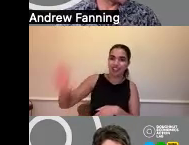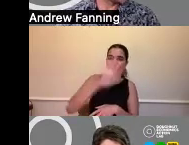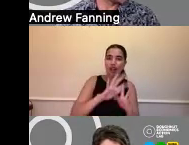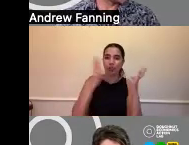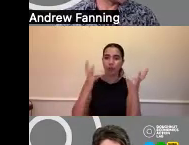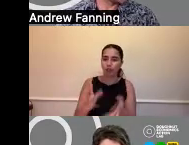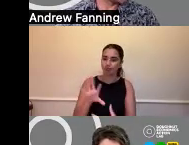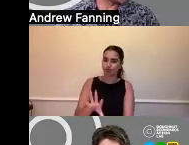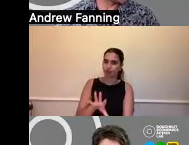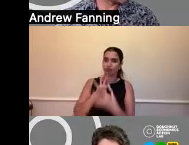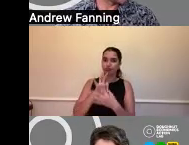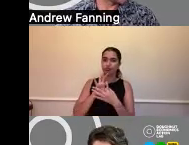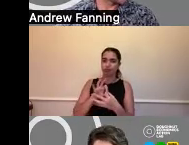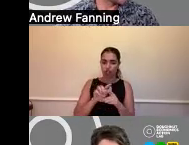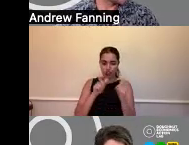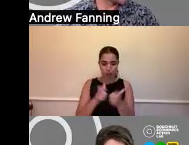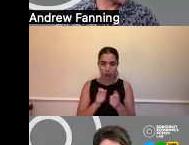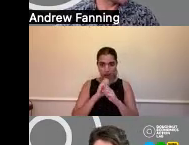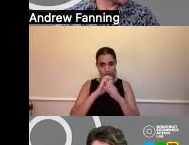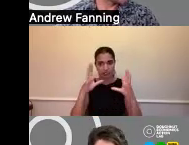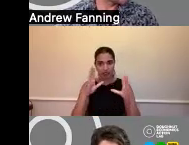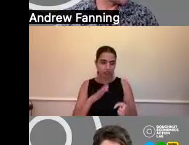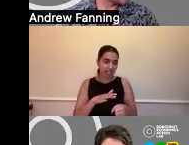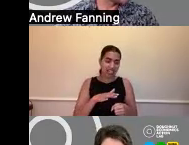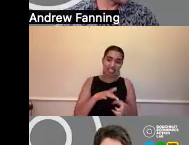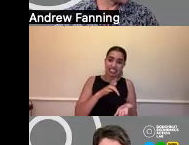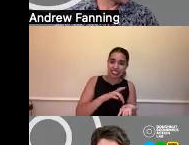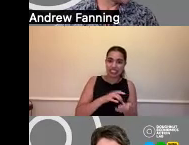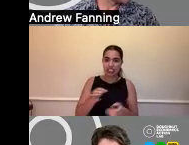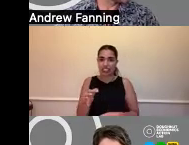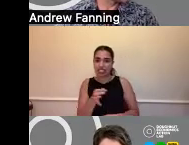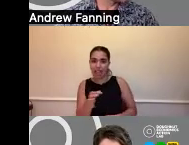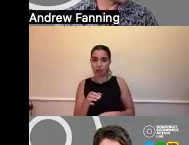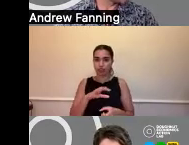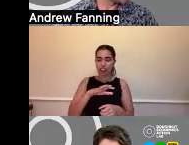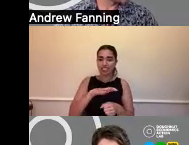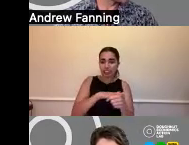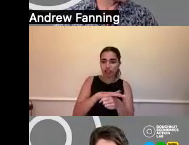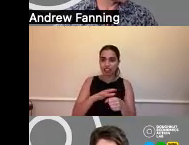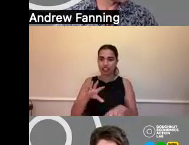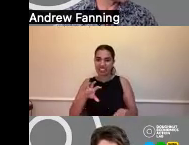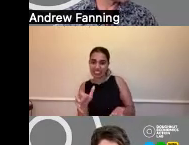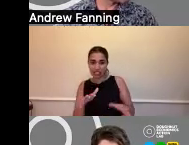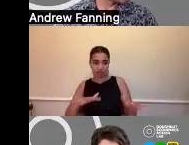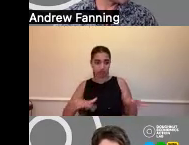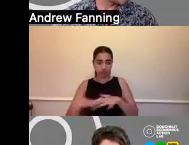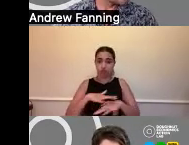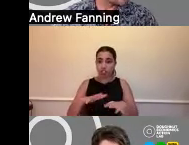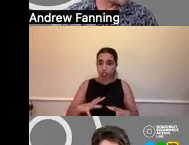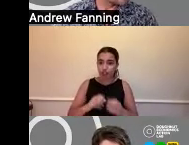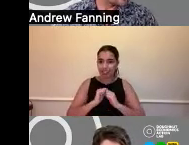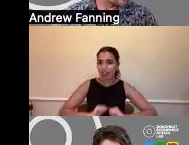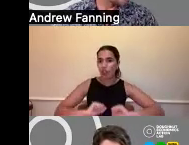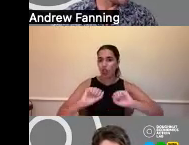with the concept of the donut at the level of a city or a town or a district or a state. Many of them have indeed made their own city